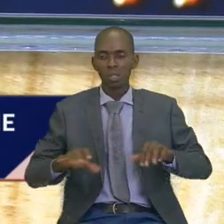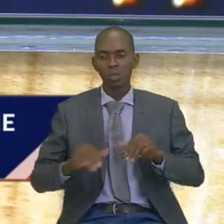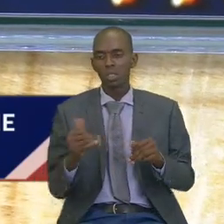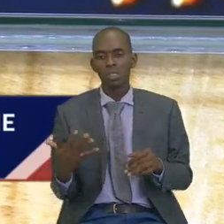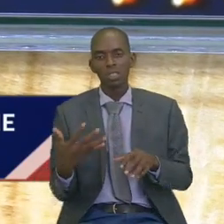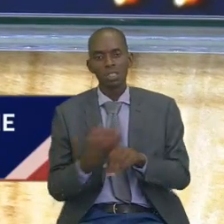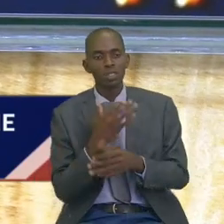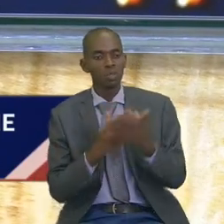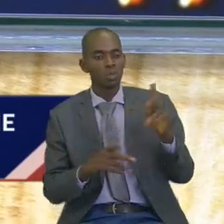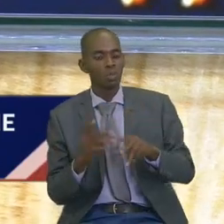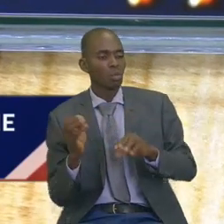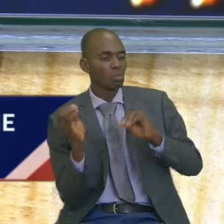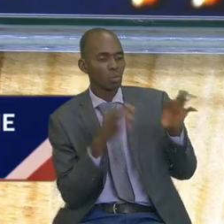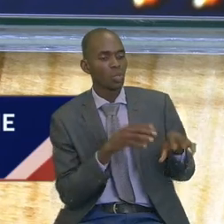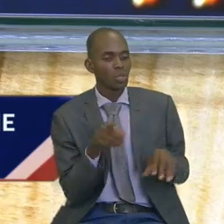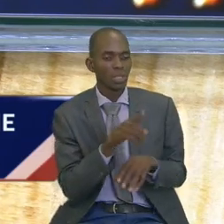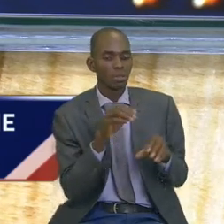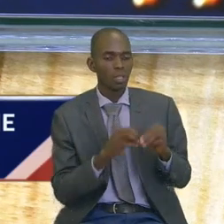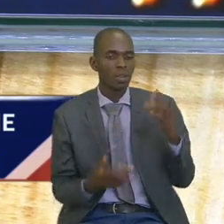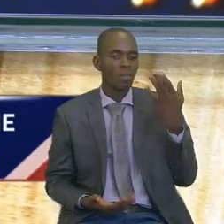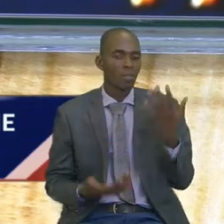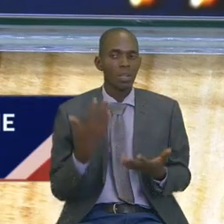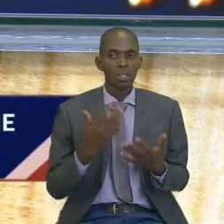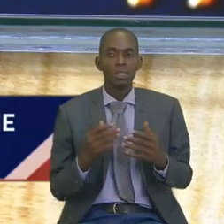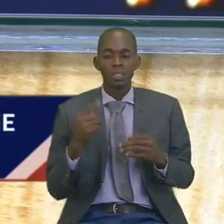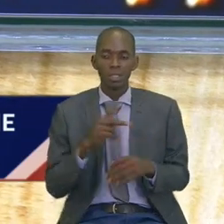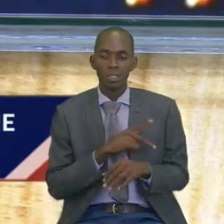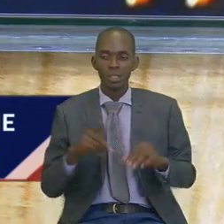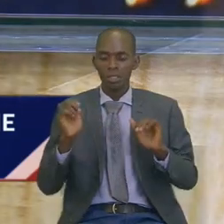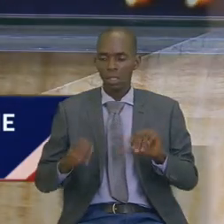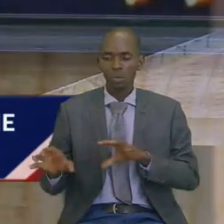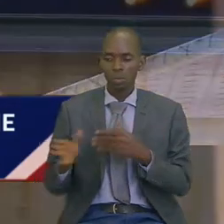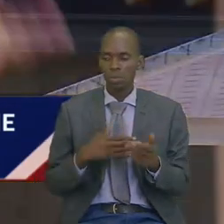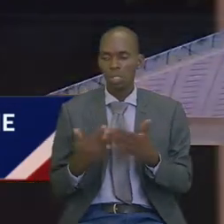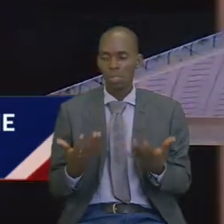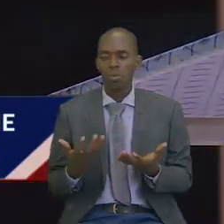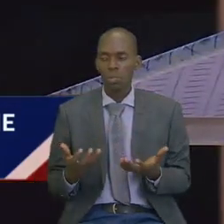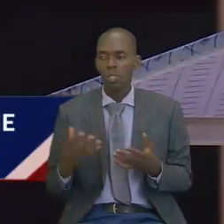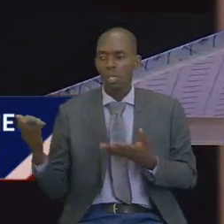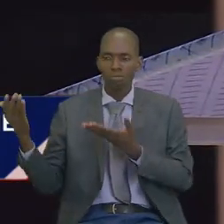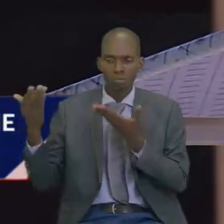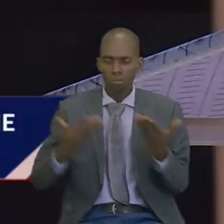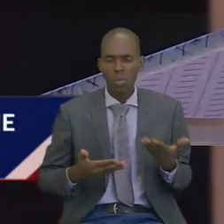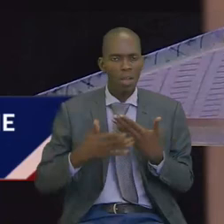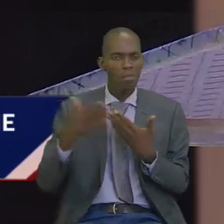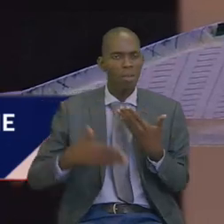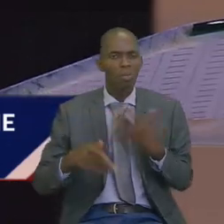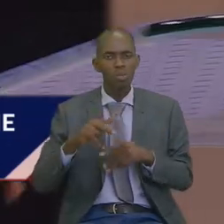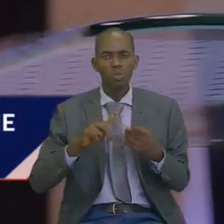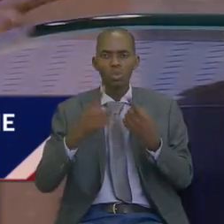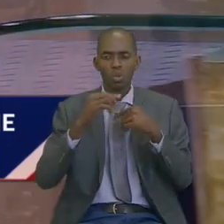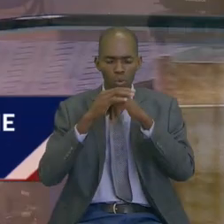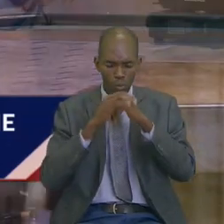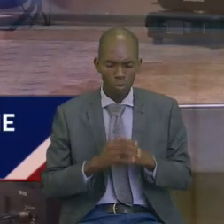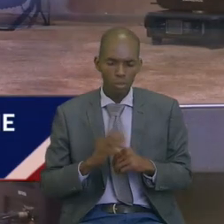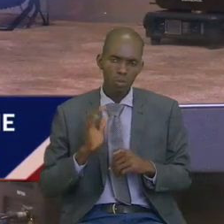And Nebuchadnezzar can do whatever he wants now. He can raise up an idol. He can invite people to come and worship idol. And he can say, he doesn't,